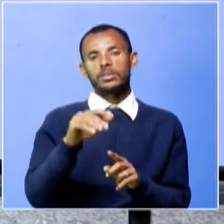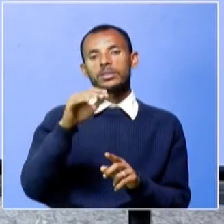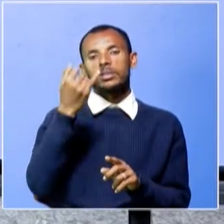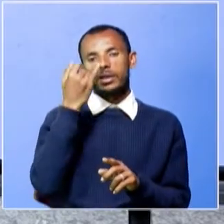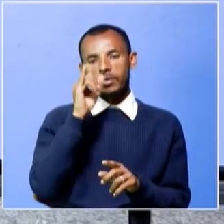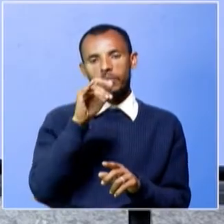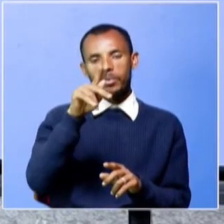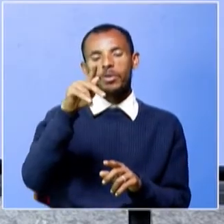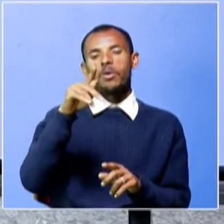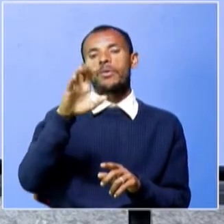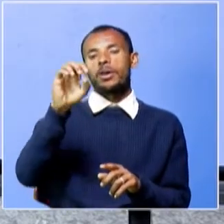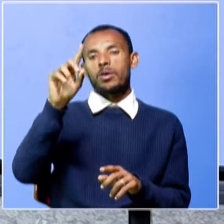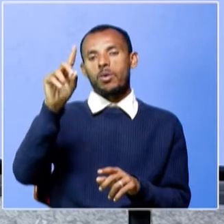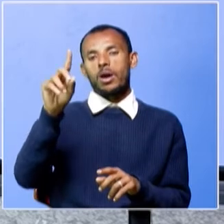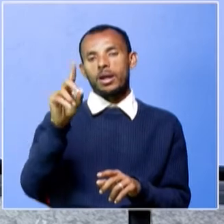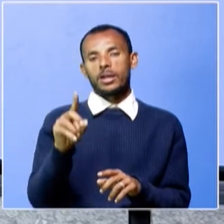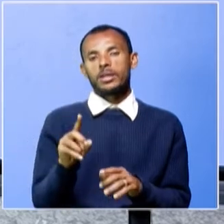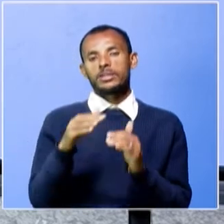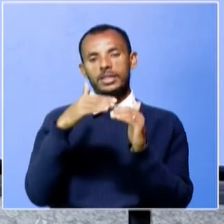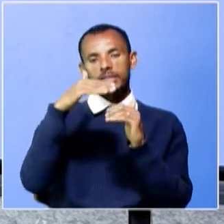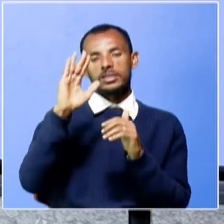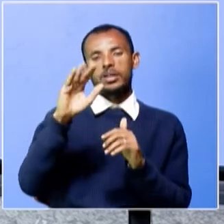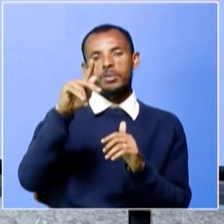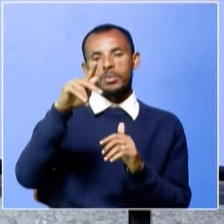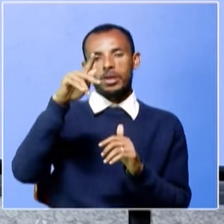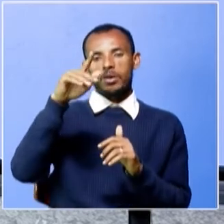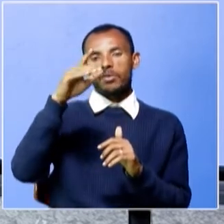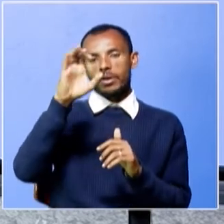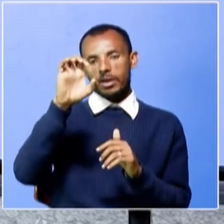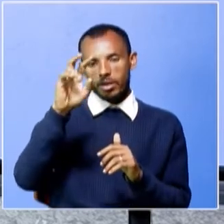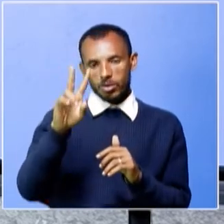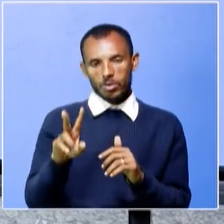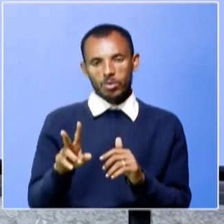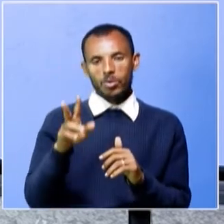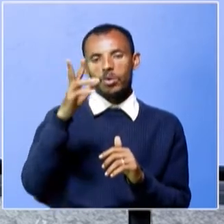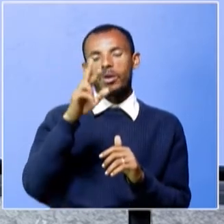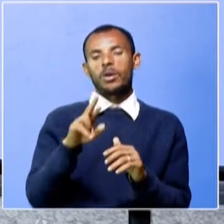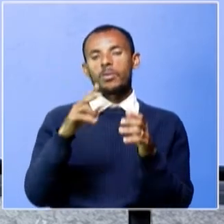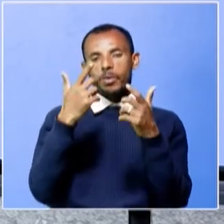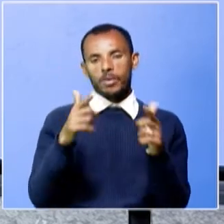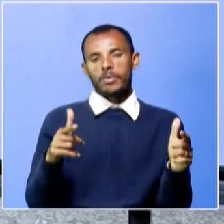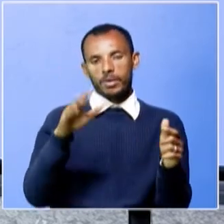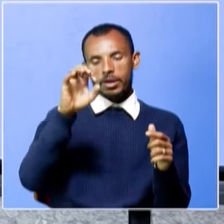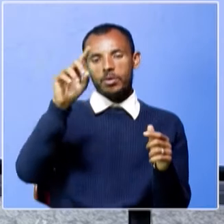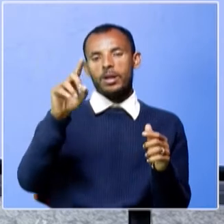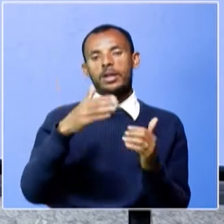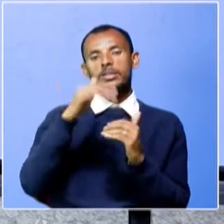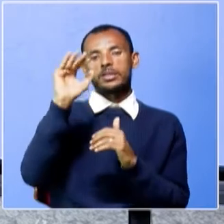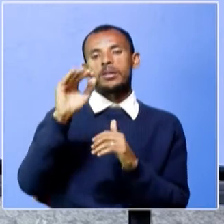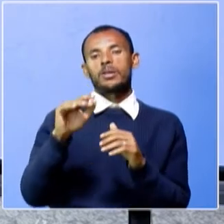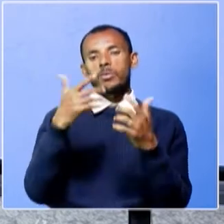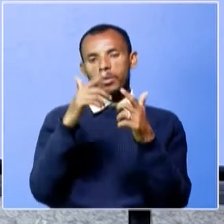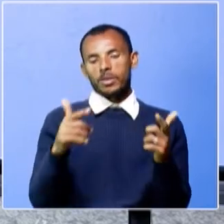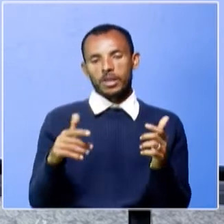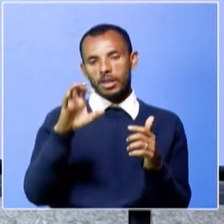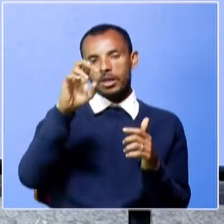if P of E1 is greater than P of E2, or if probability of E1 is greater than